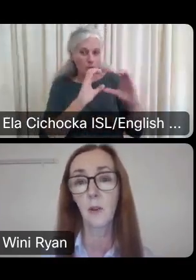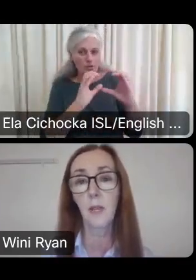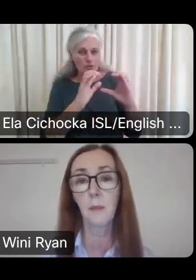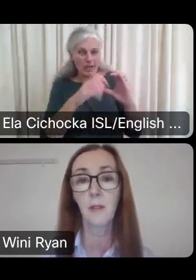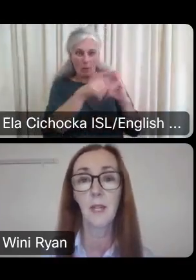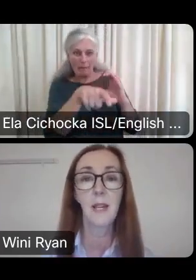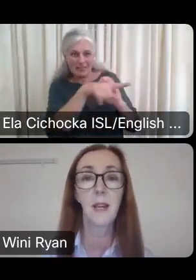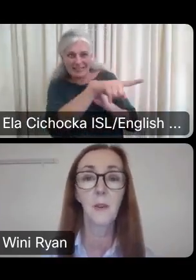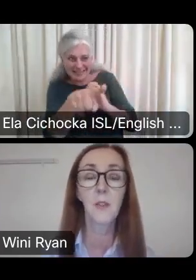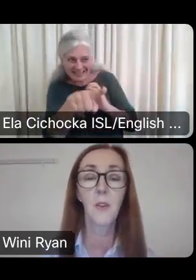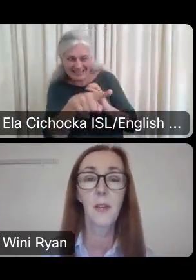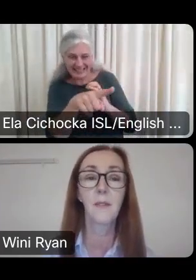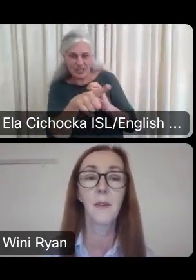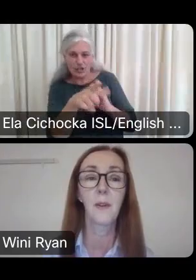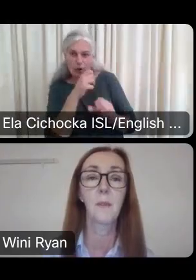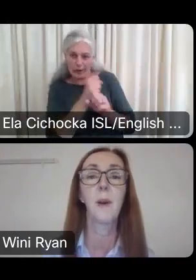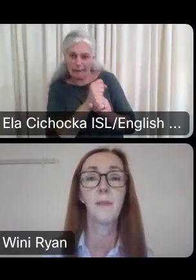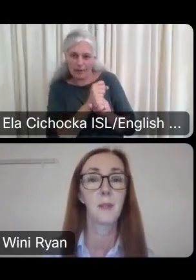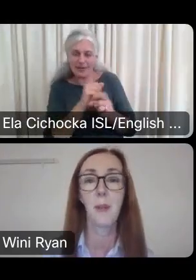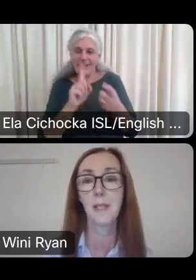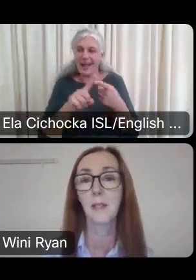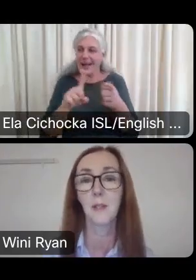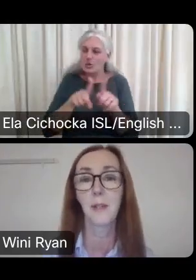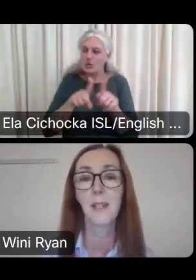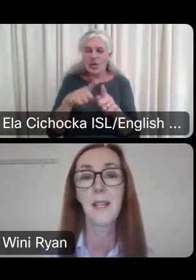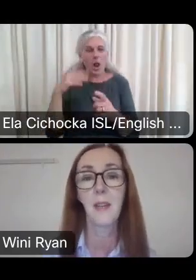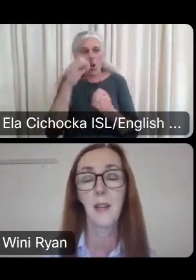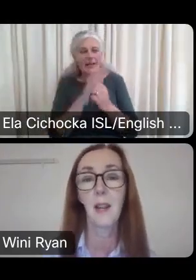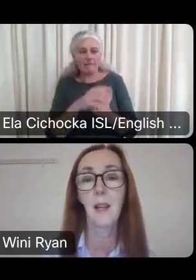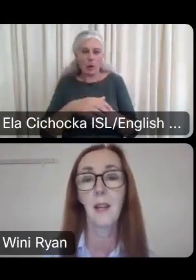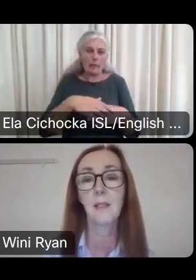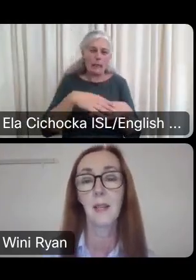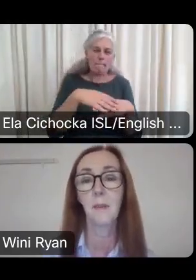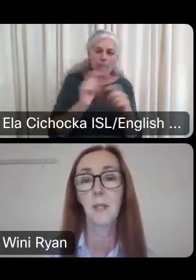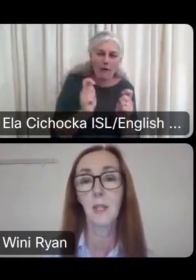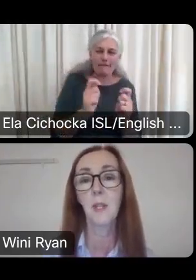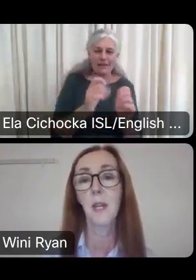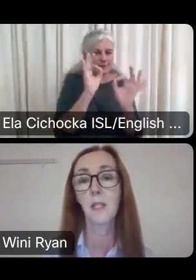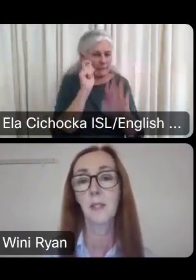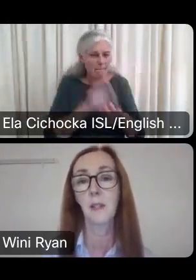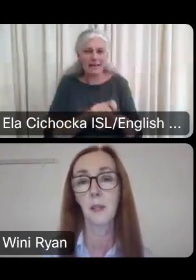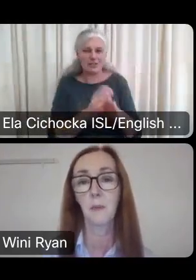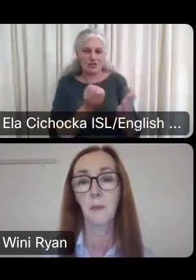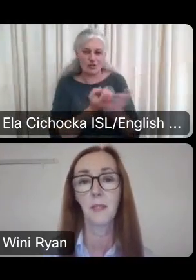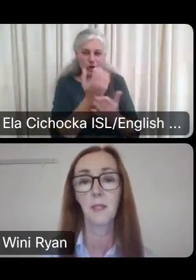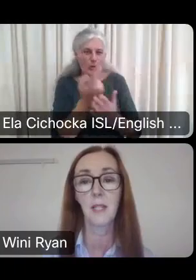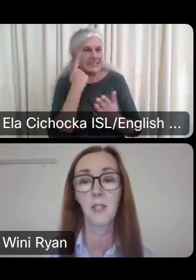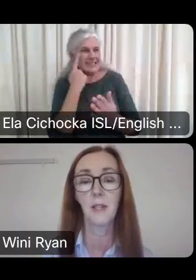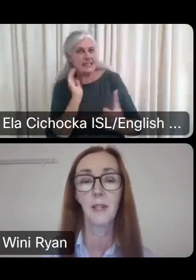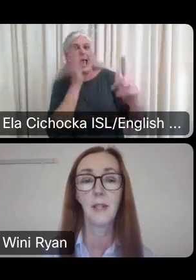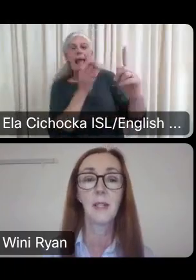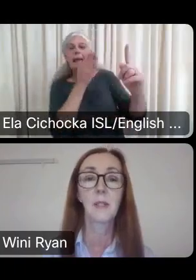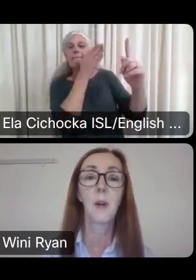are talking about, and also looking for the perfect patient story that highlights the communication skills that we're trying to